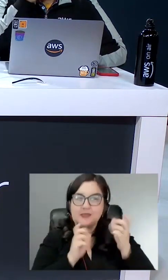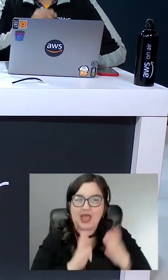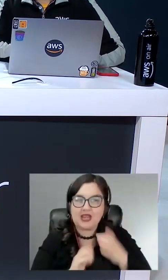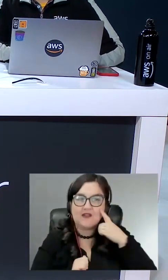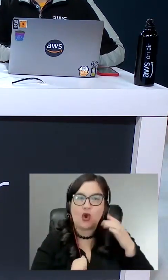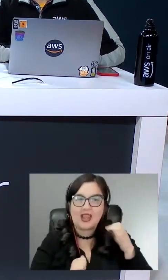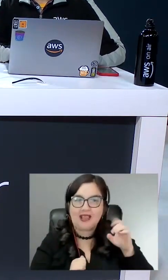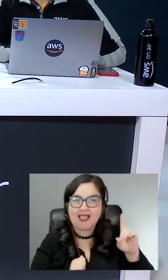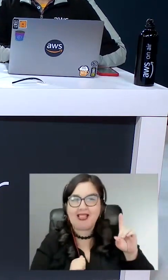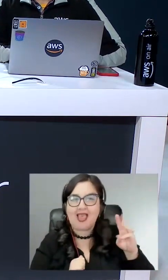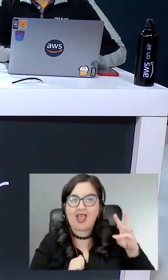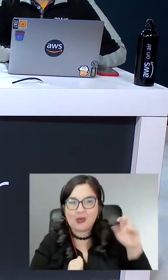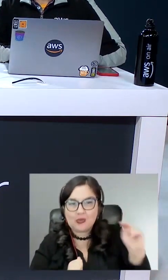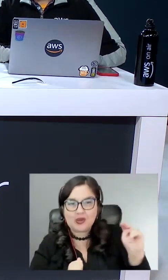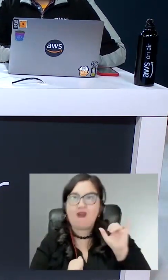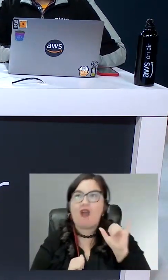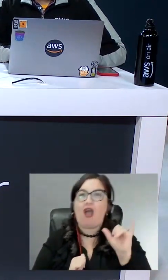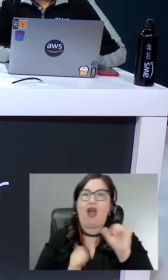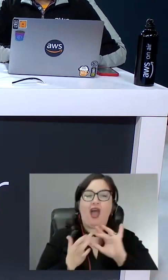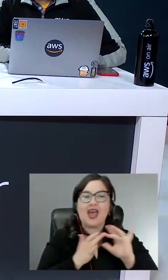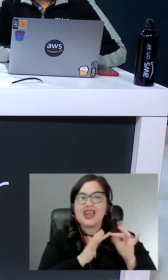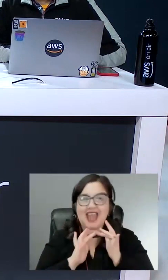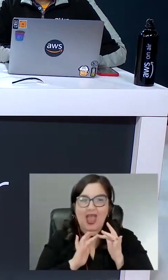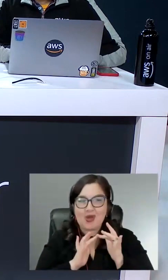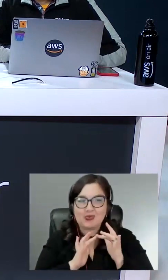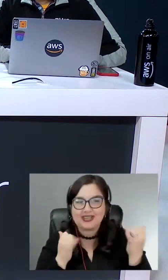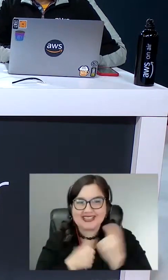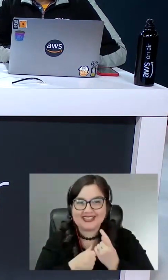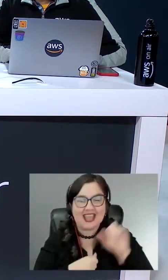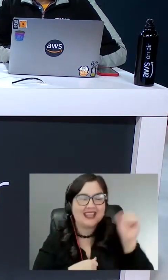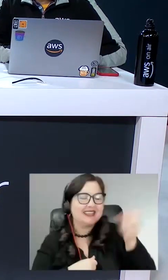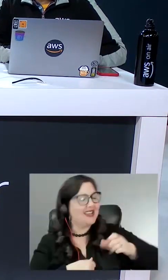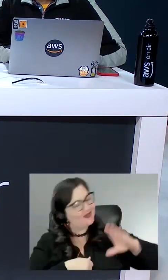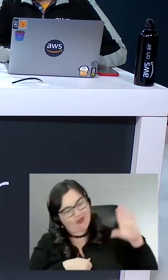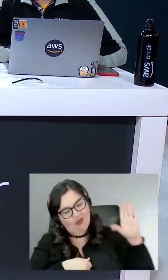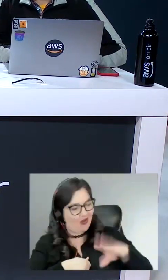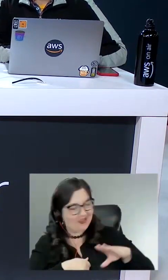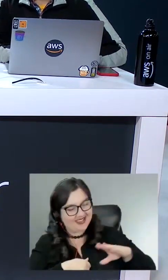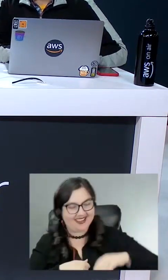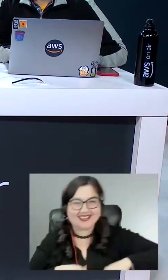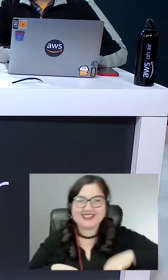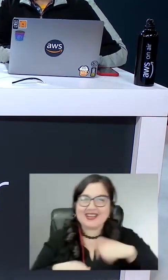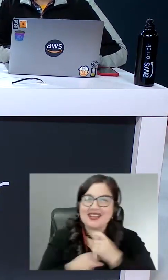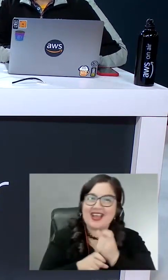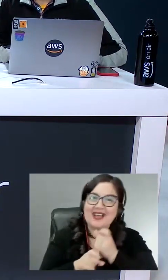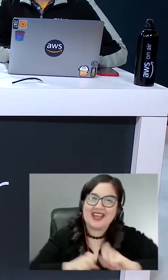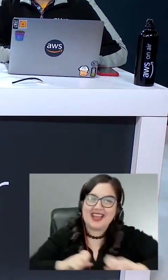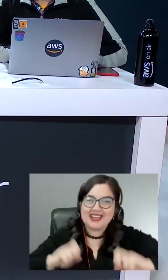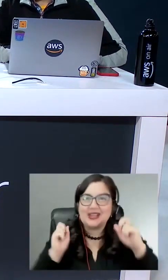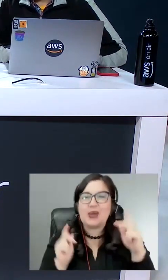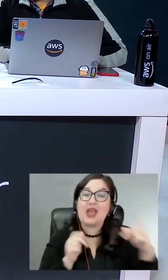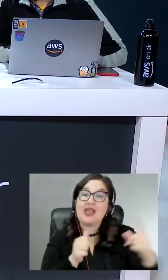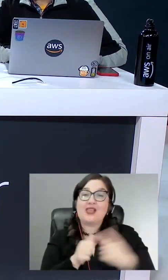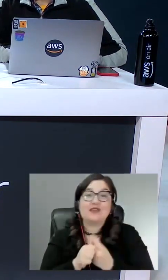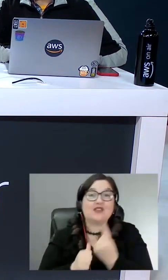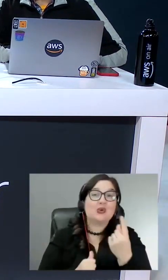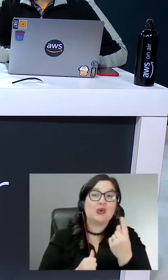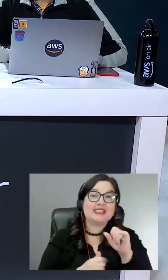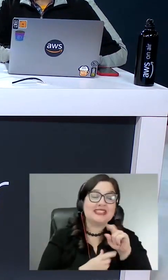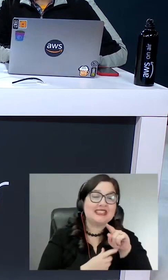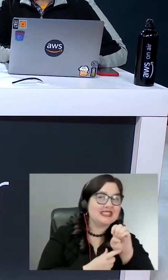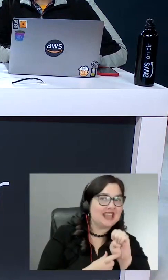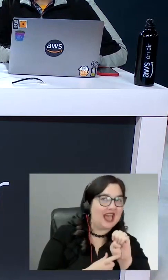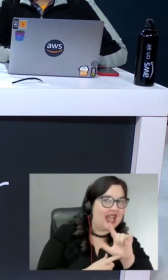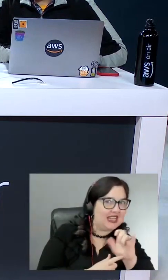we're networking we're talking about today. All Wonderful. Day. All right, well, the first one we're going to talk about is SiteLink. What can you tell us